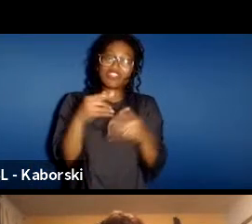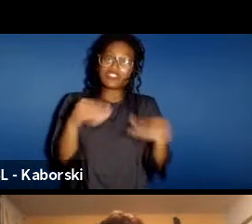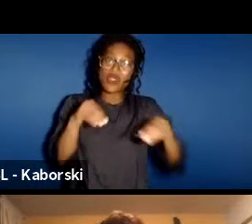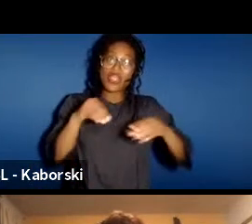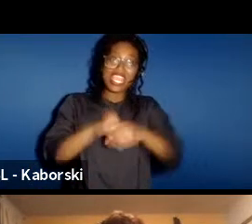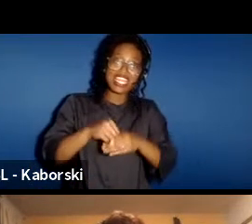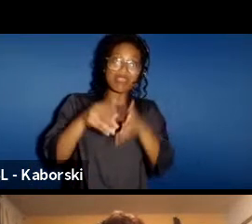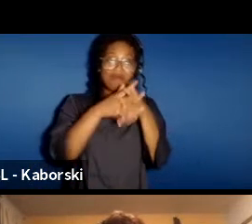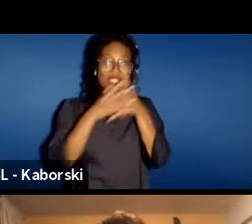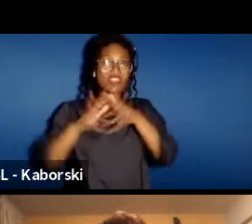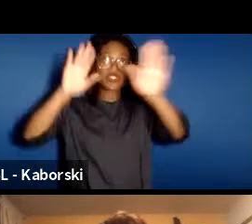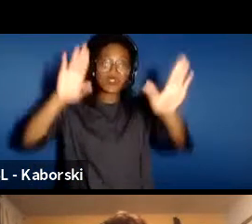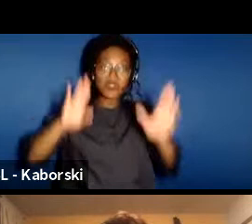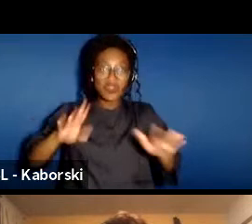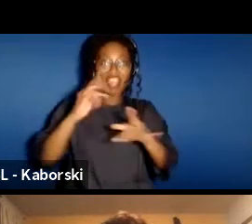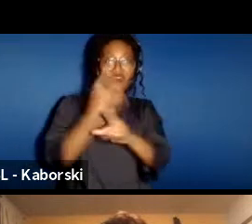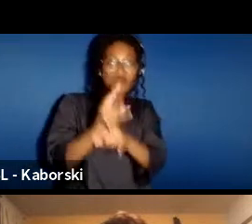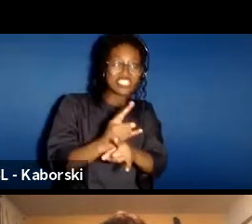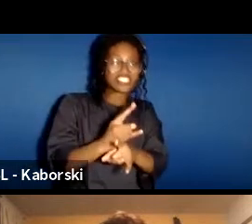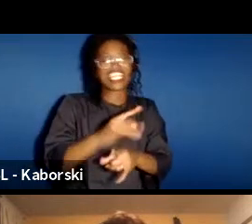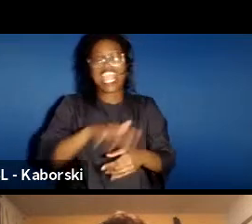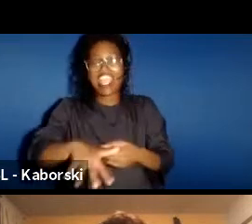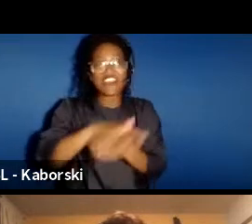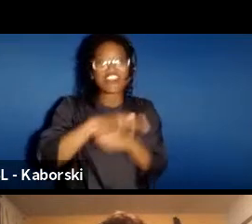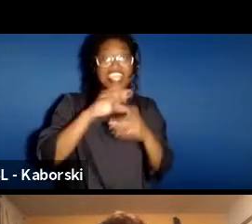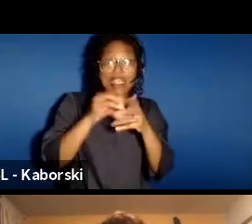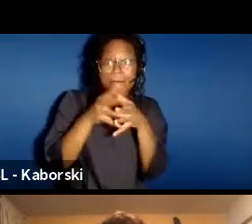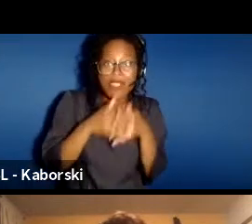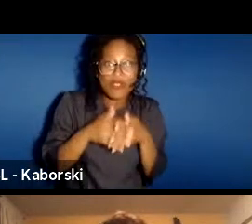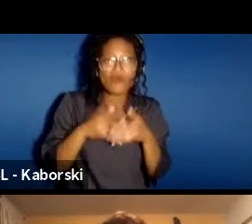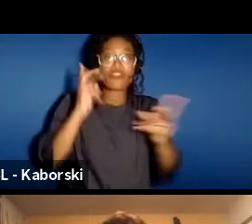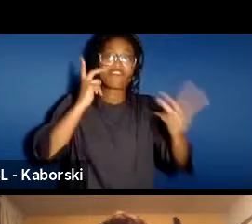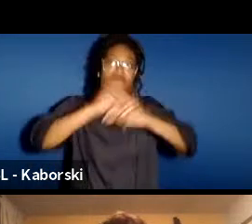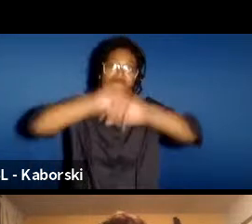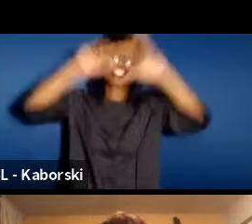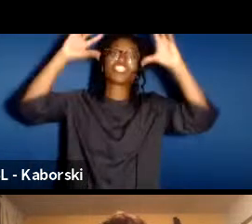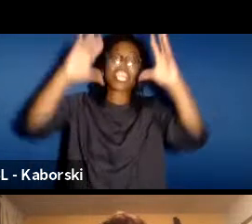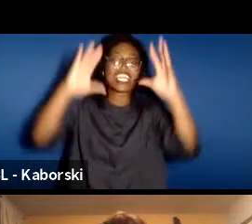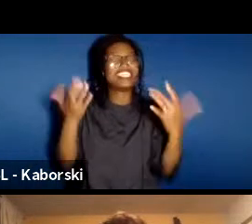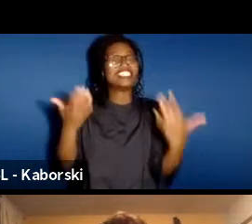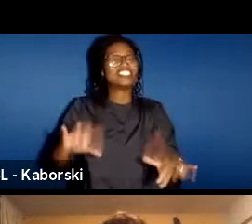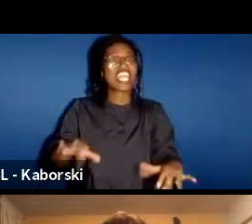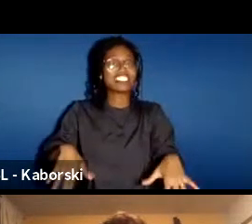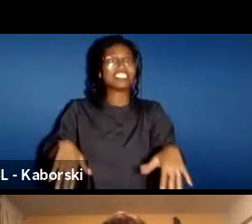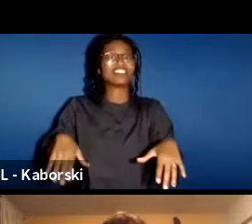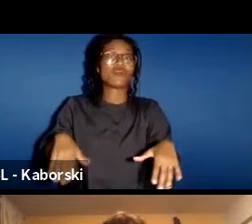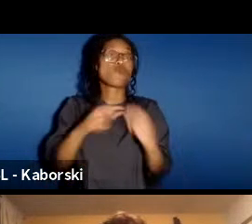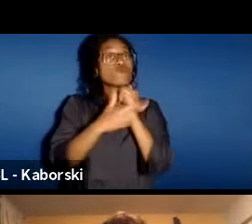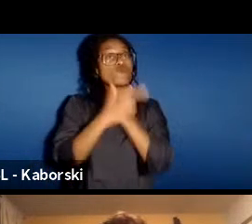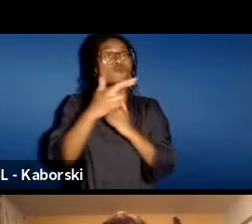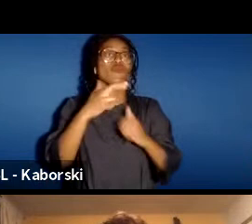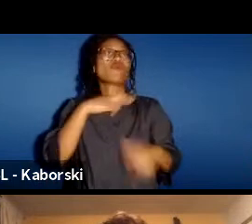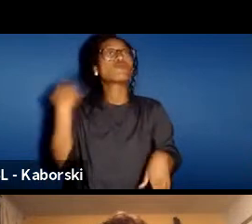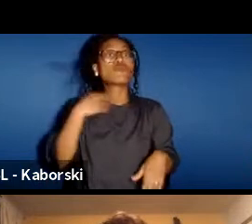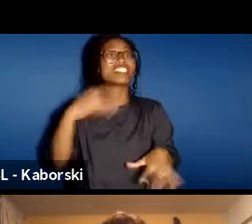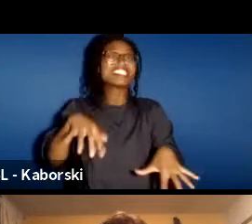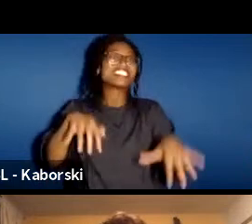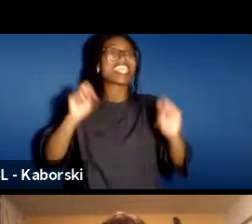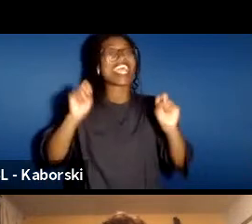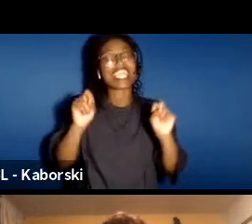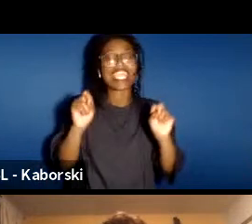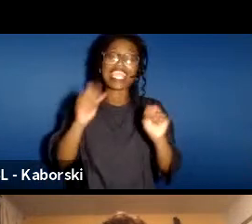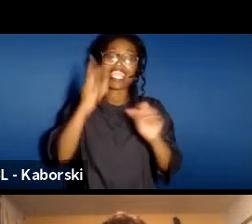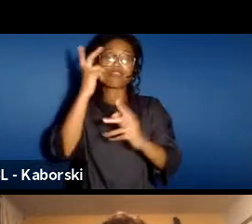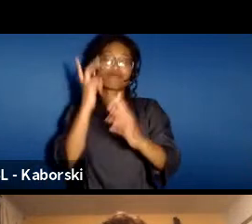region in America, with a visionary, chance-taking, perceptive entrepreneur in